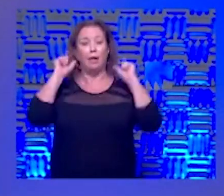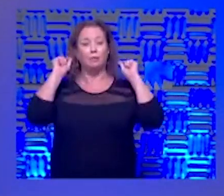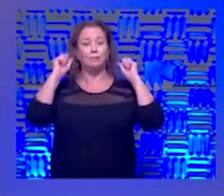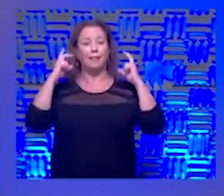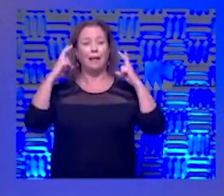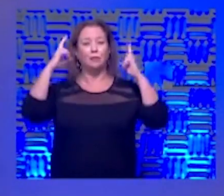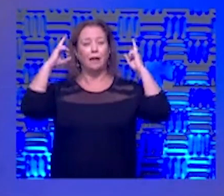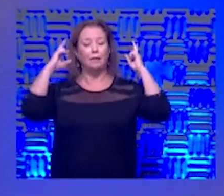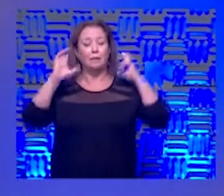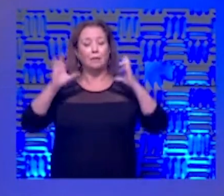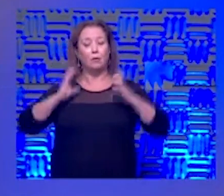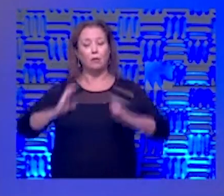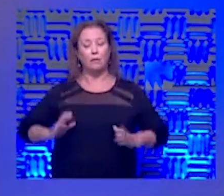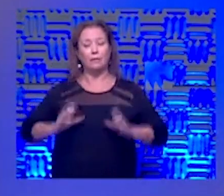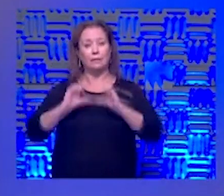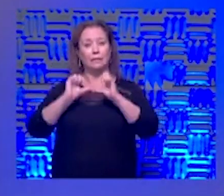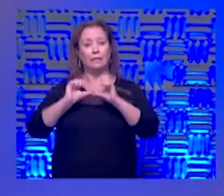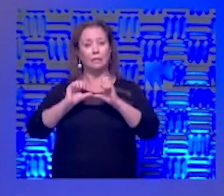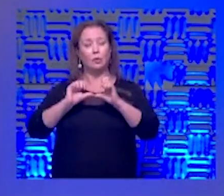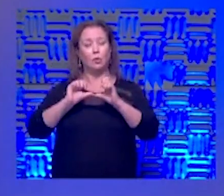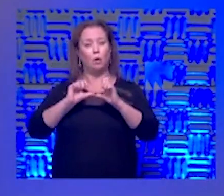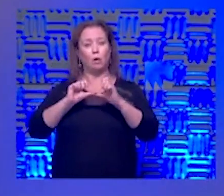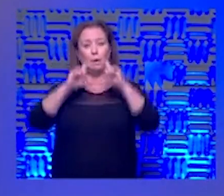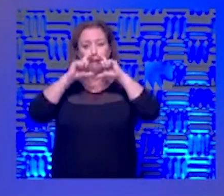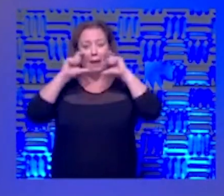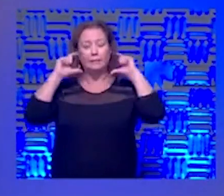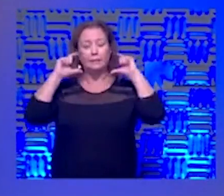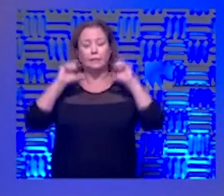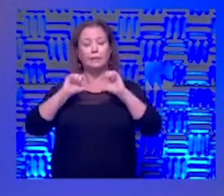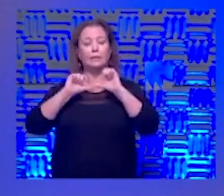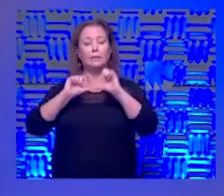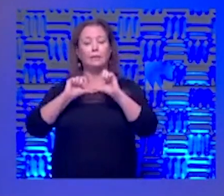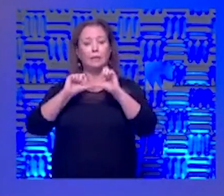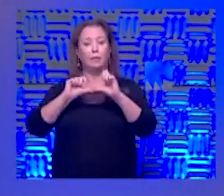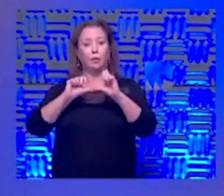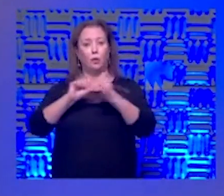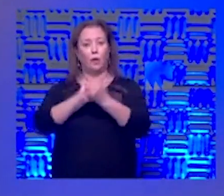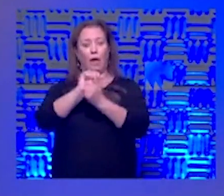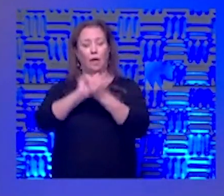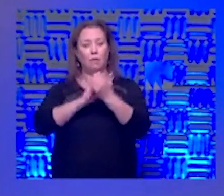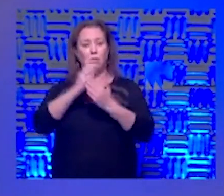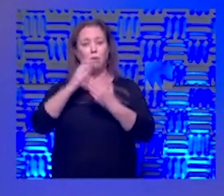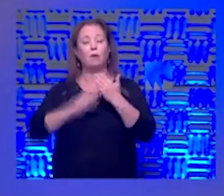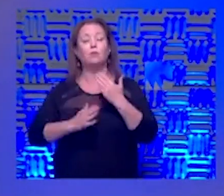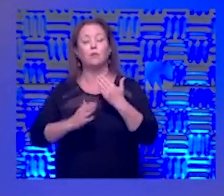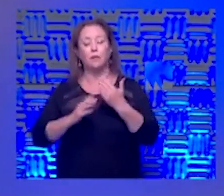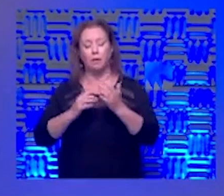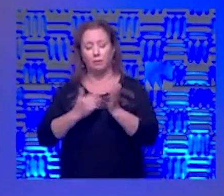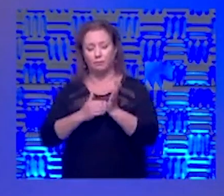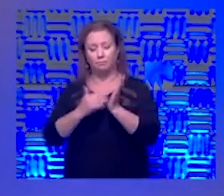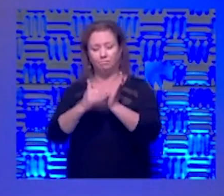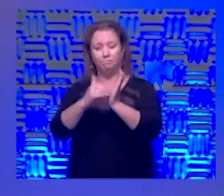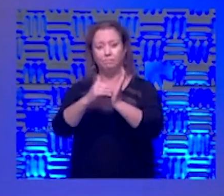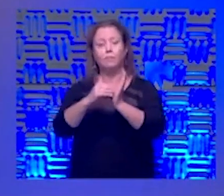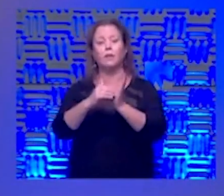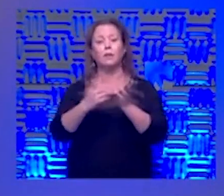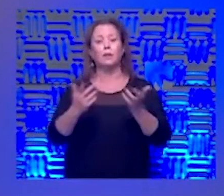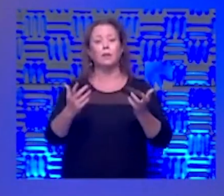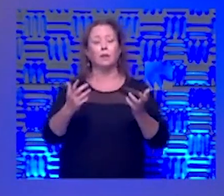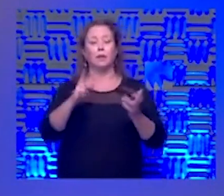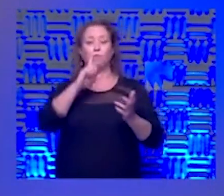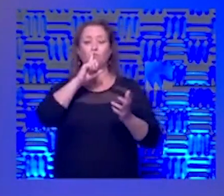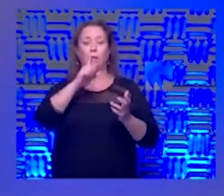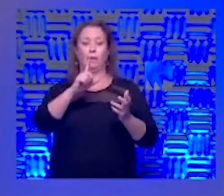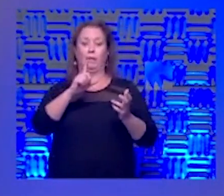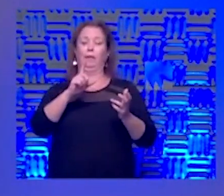clients. So continue to wear your mask, continue to do hand hygiene frequently and appropriately, and